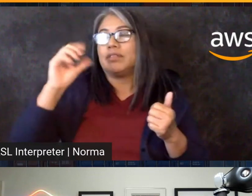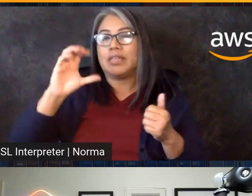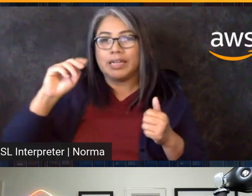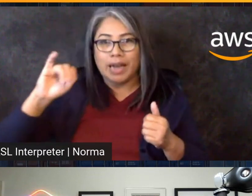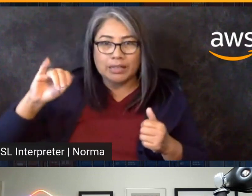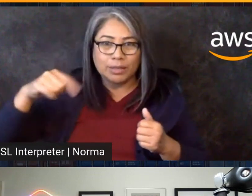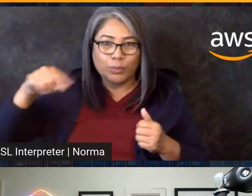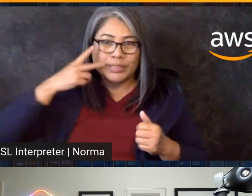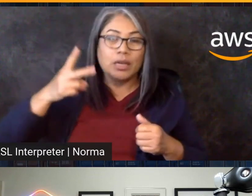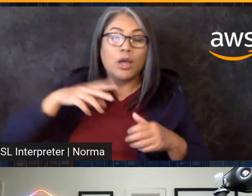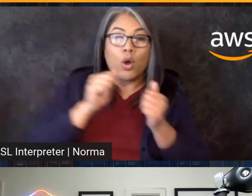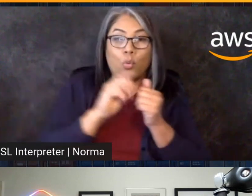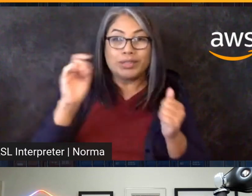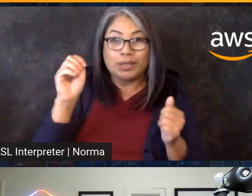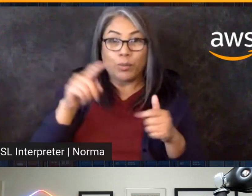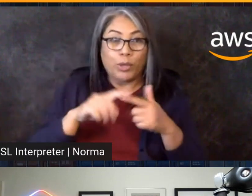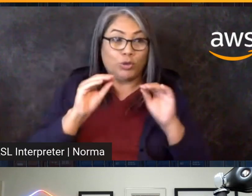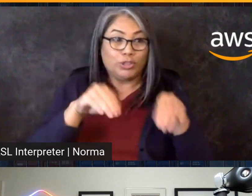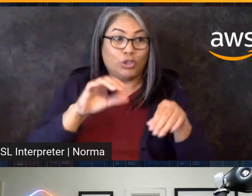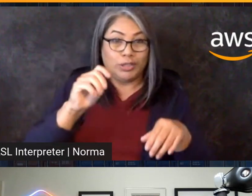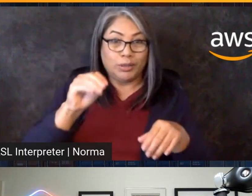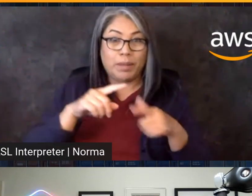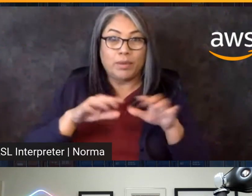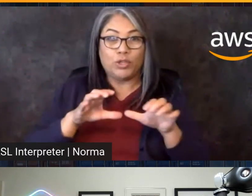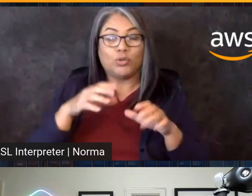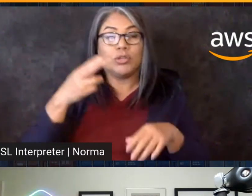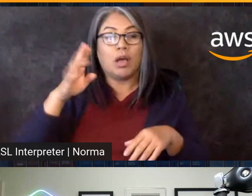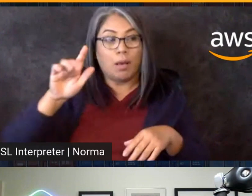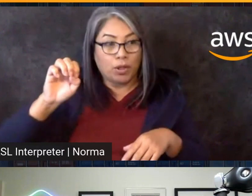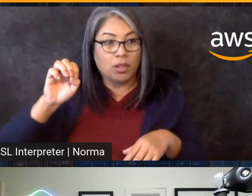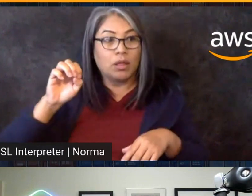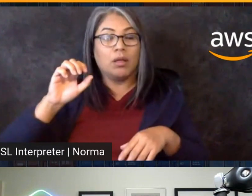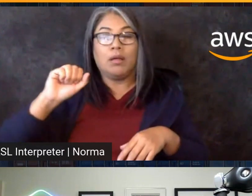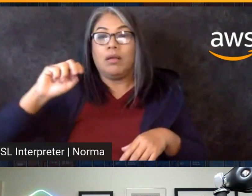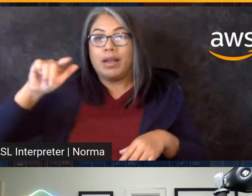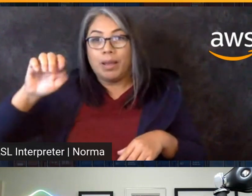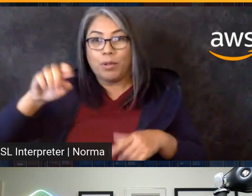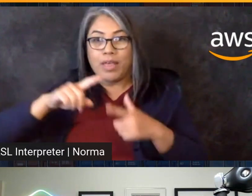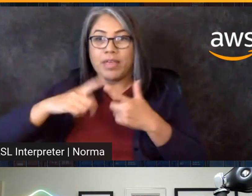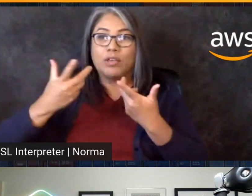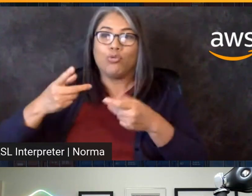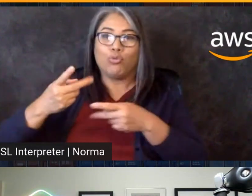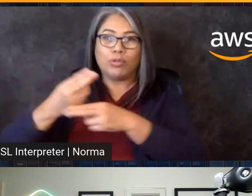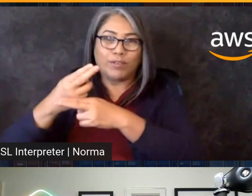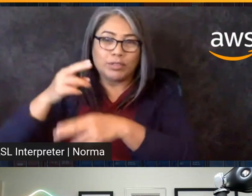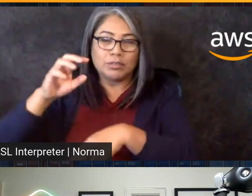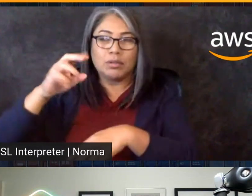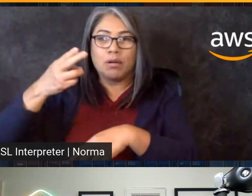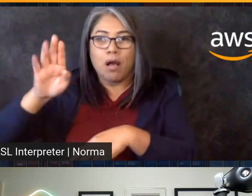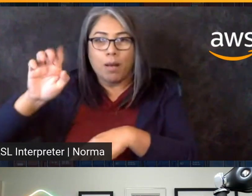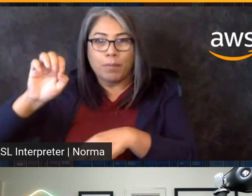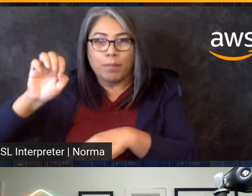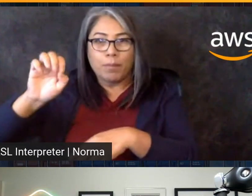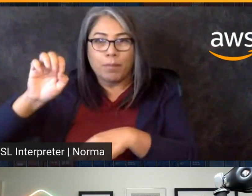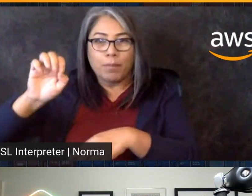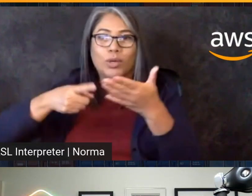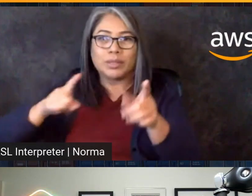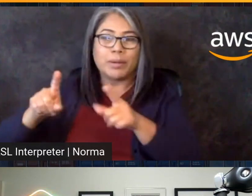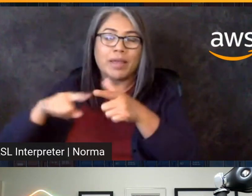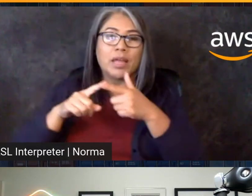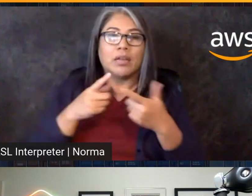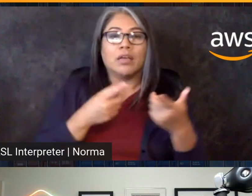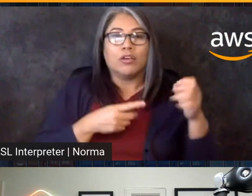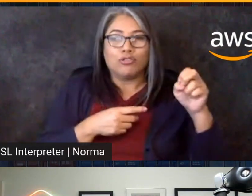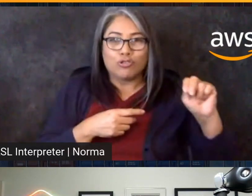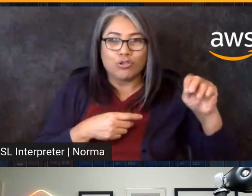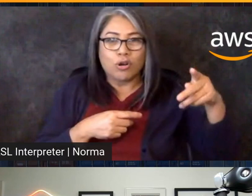Cilium, when you install Cilium and then you do Cilium Hubble enable, and then you like leverage Hubble to actually just see what's happening, and maybe you turn on a parser, like you turn